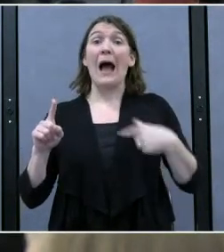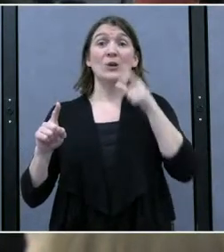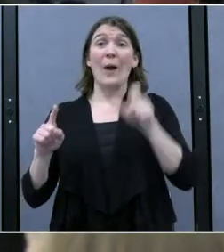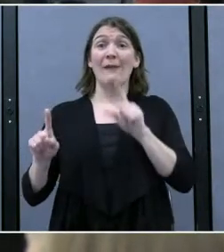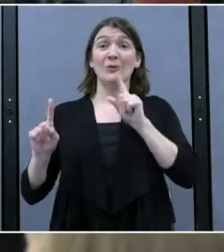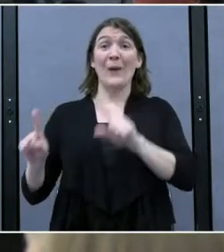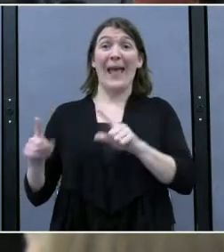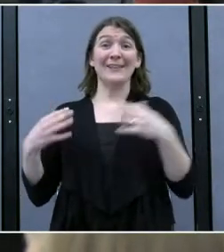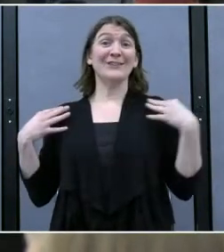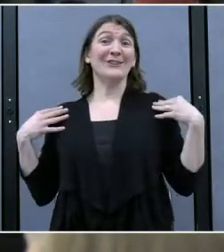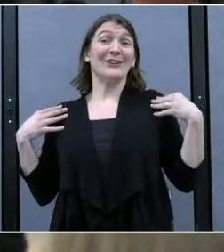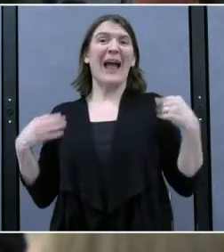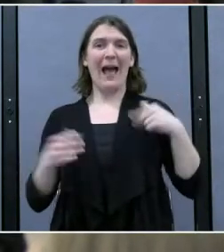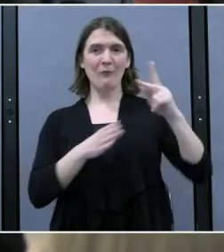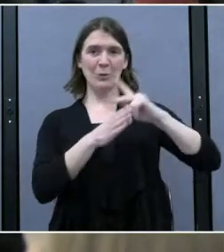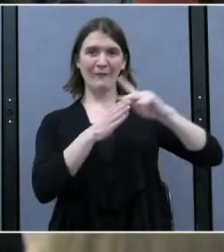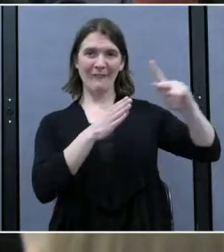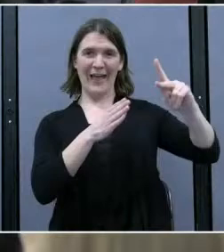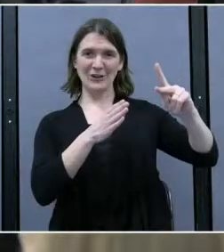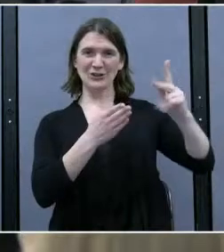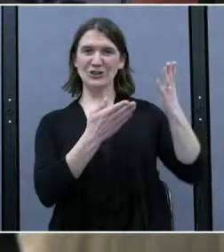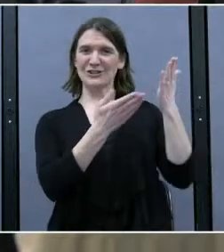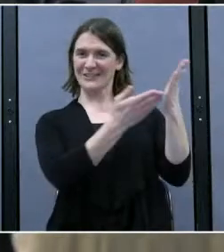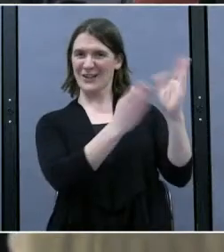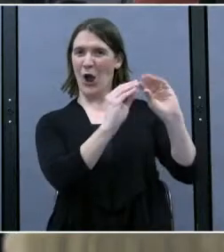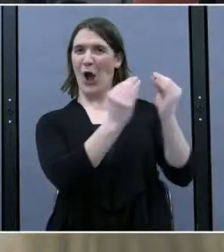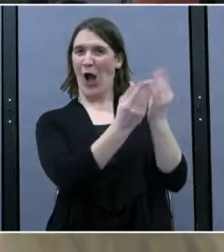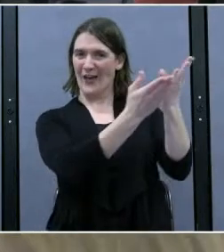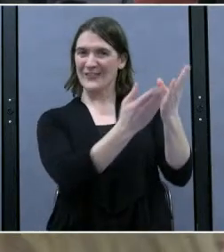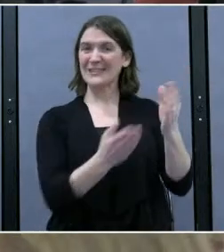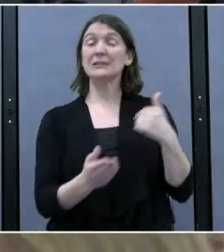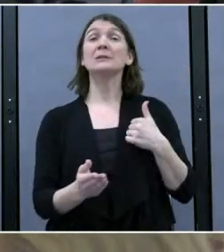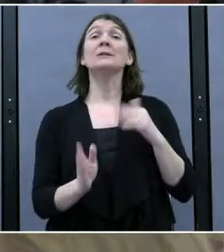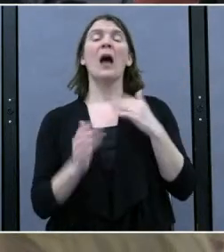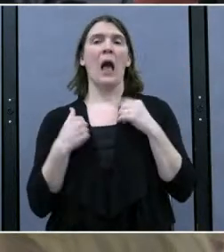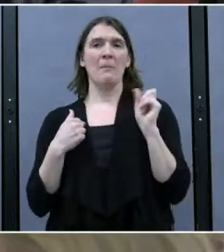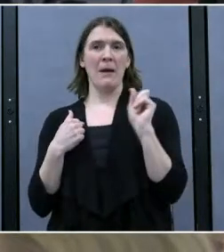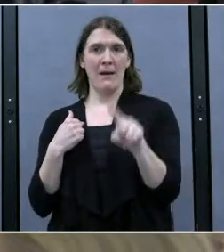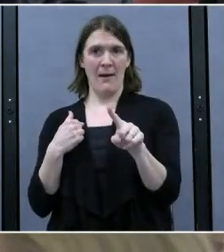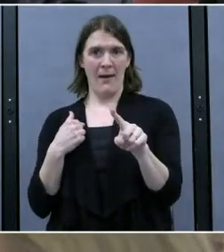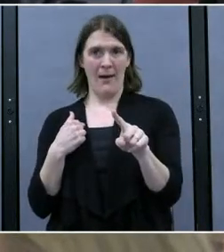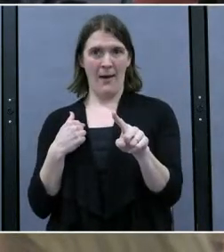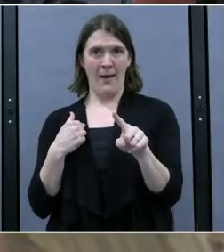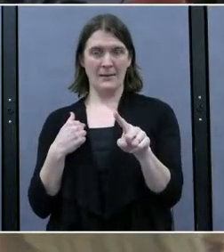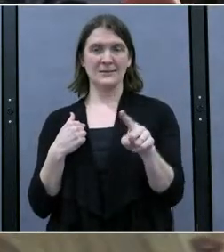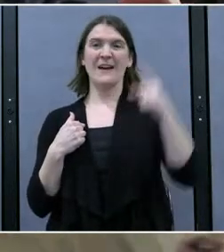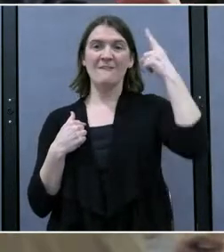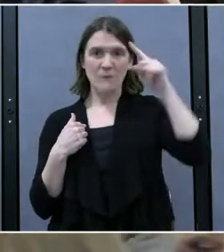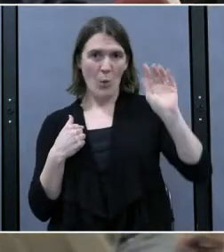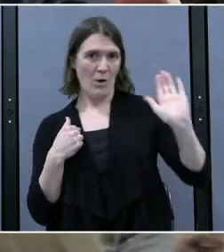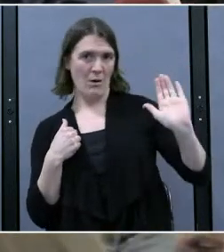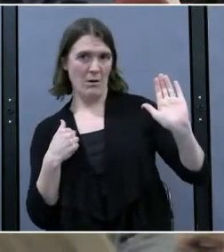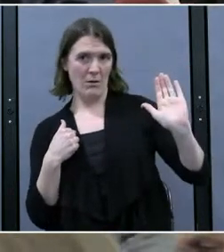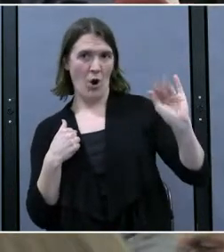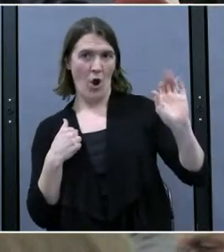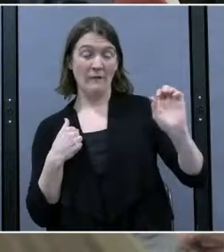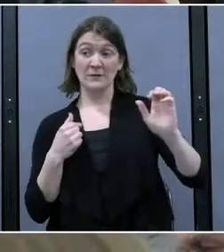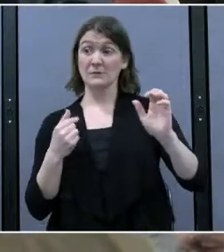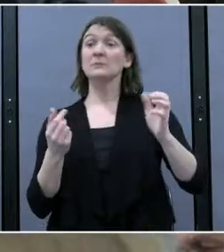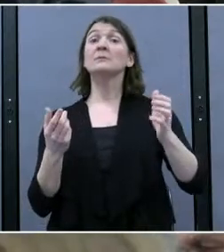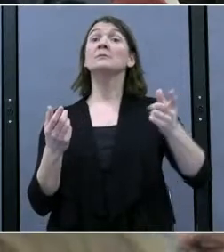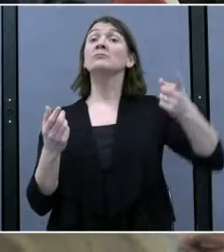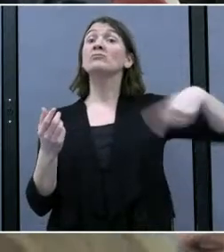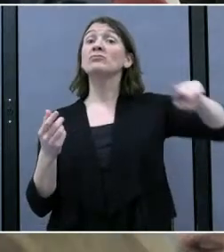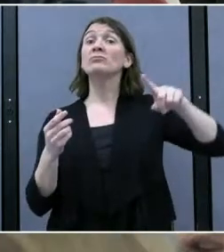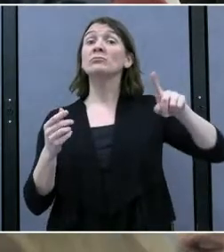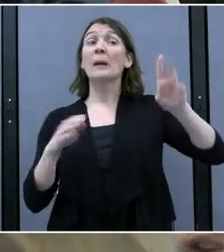that question. We have a professional assessor's office. So I'm going to ask a question. If the amount of property